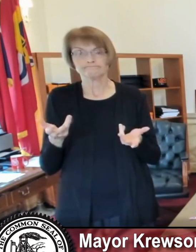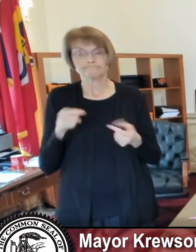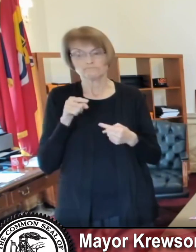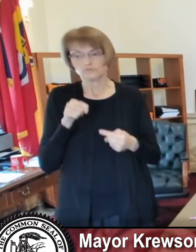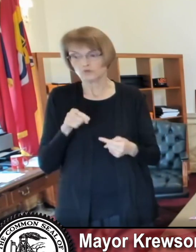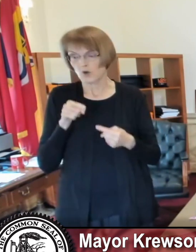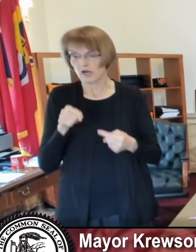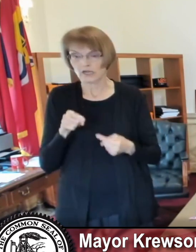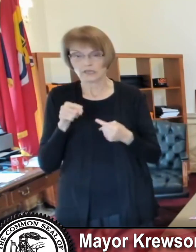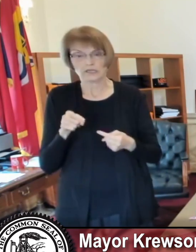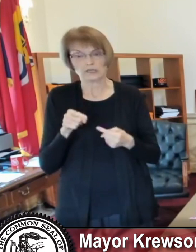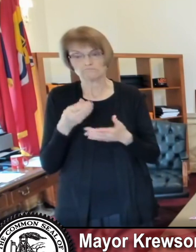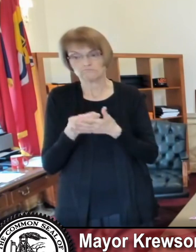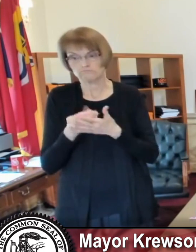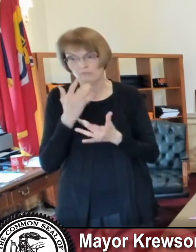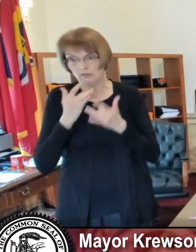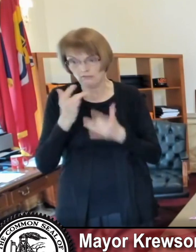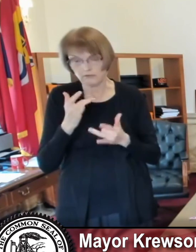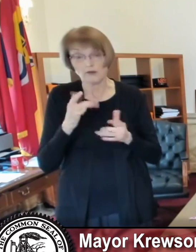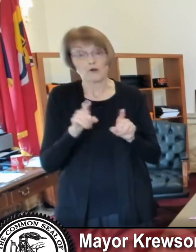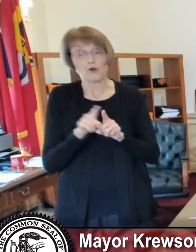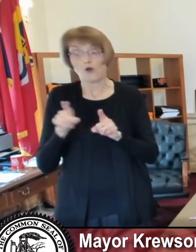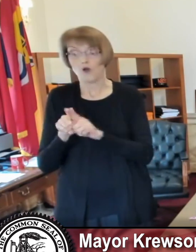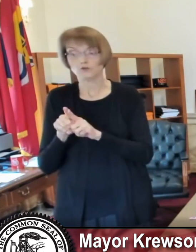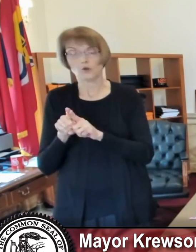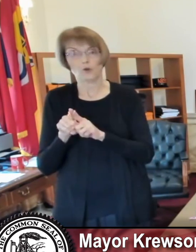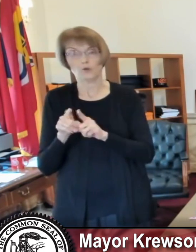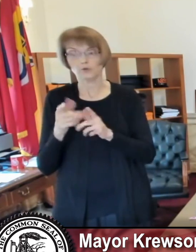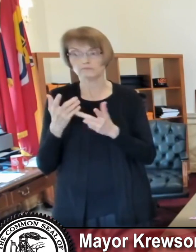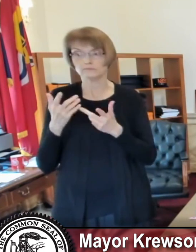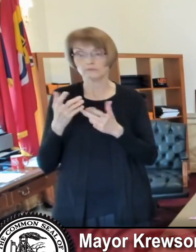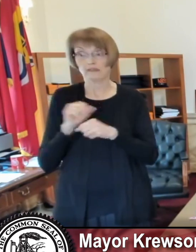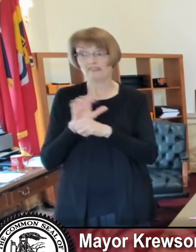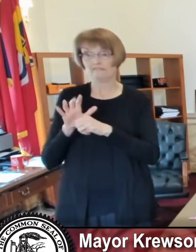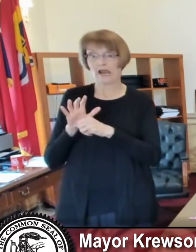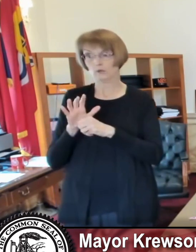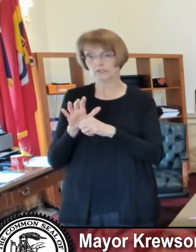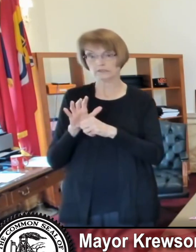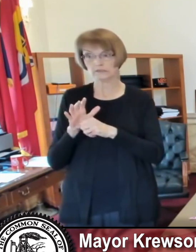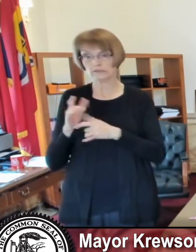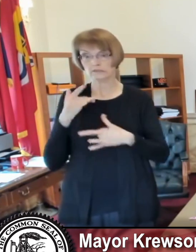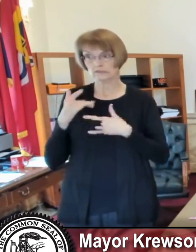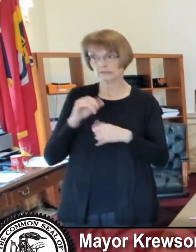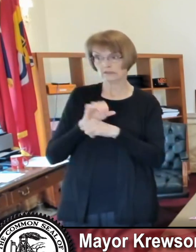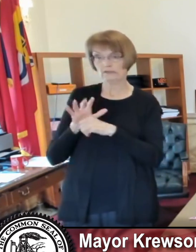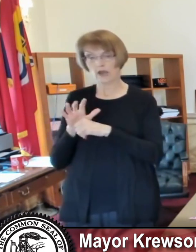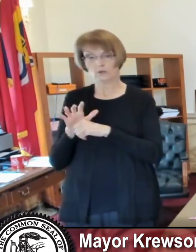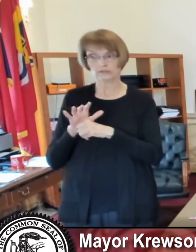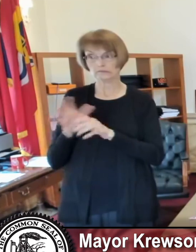struggling economically as well as being concerned about the virus. So our first